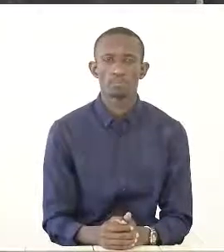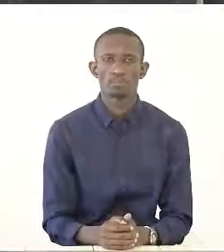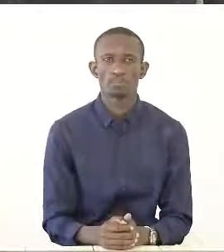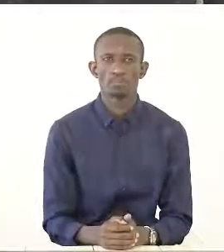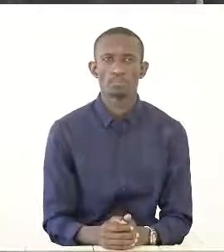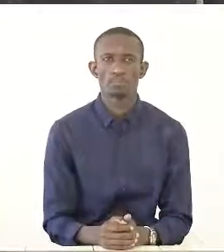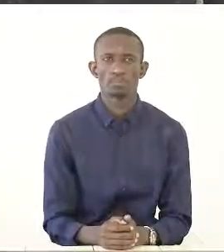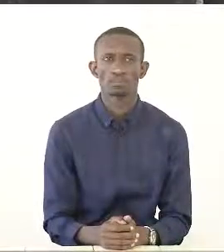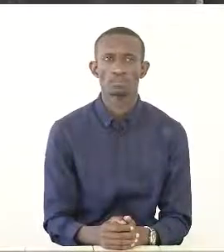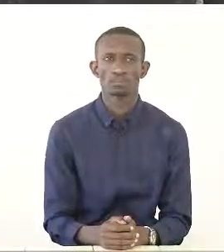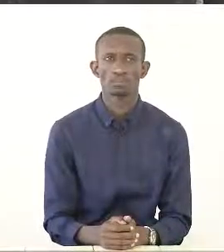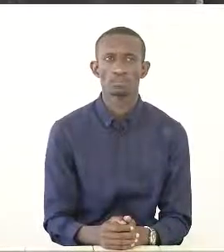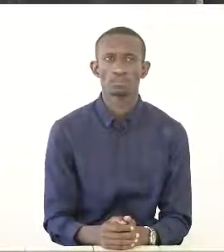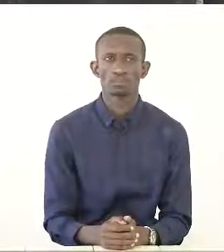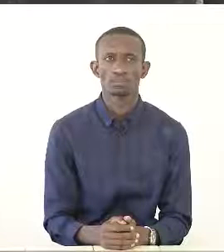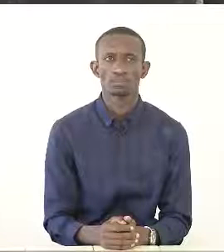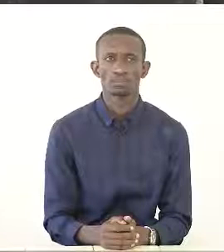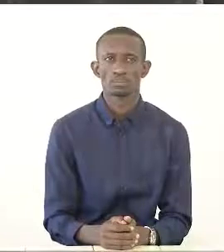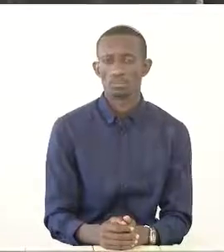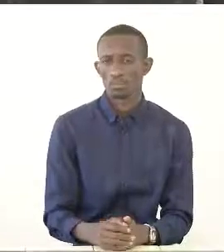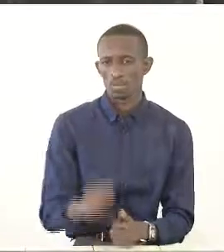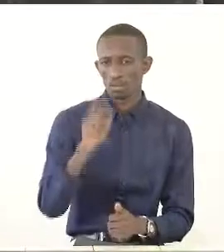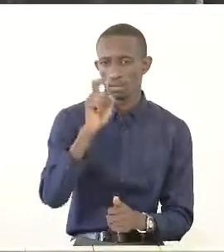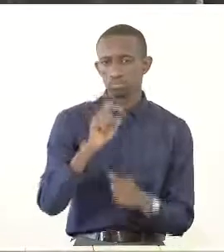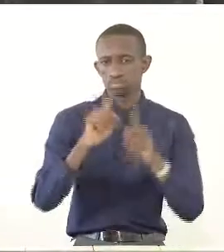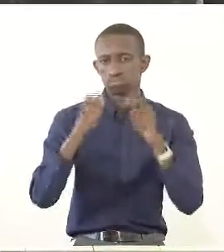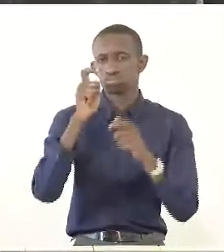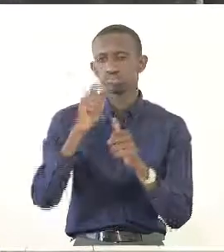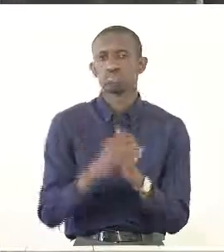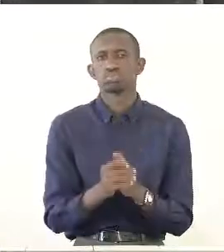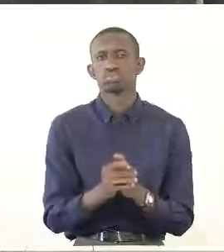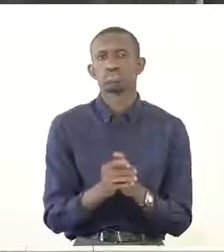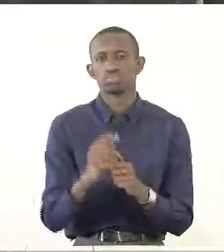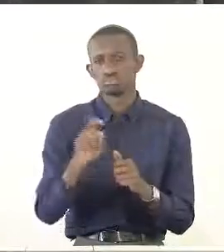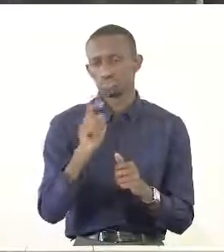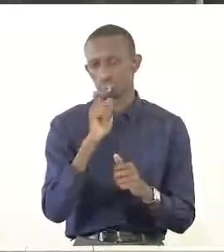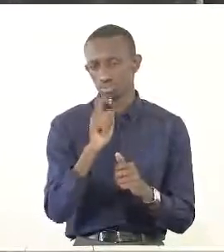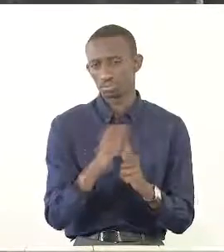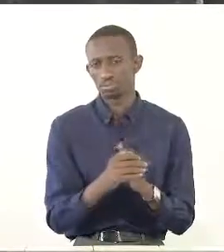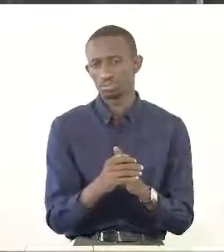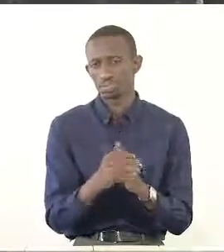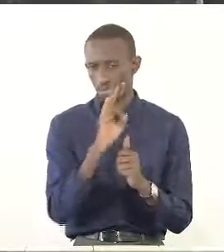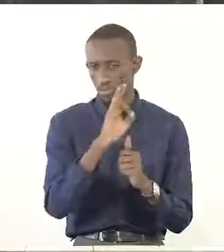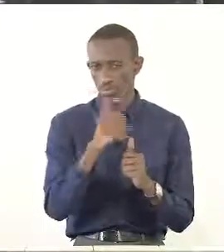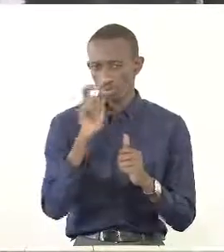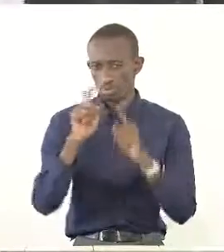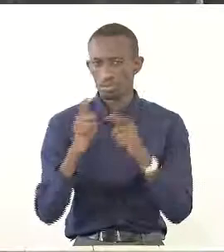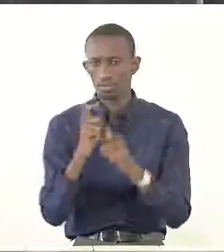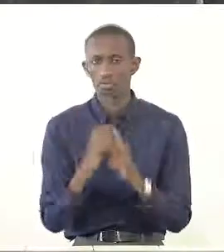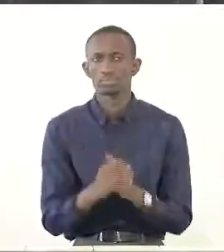f derivative f of x dx.